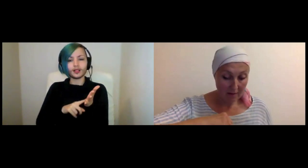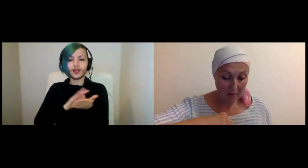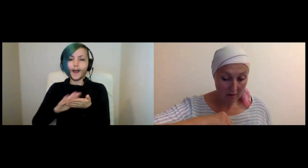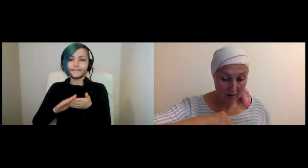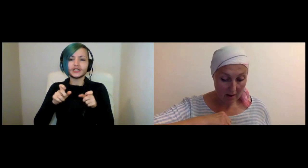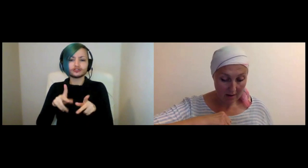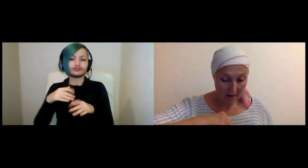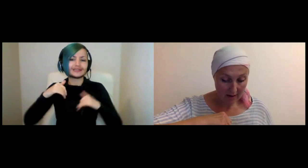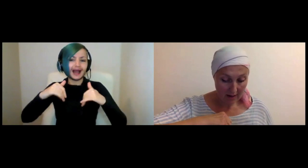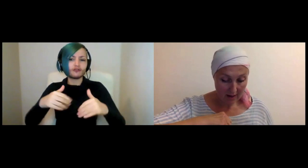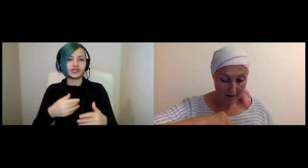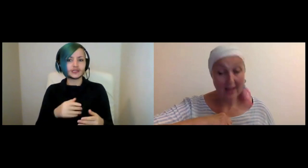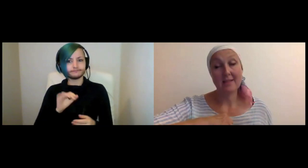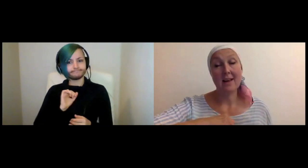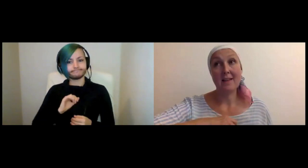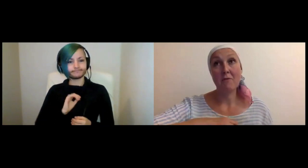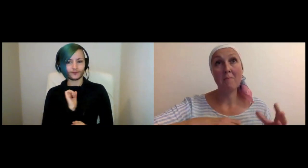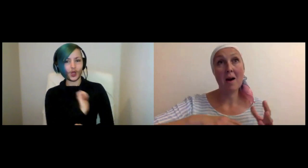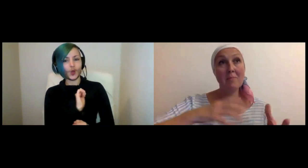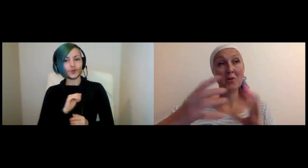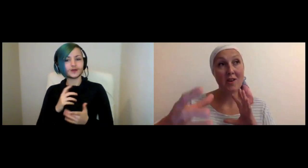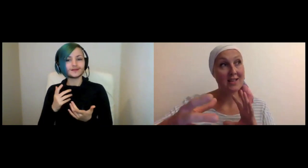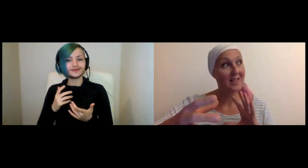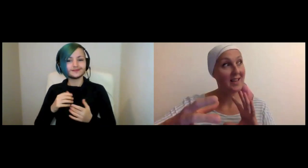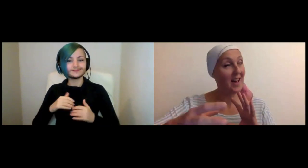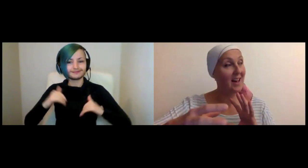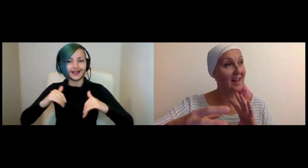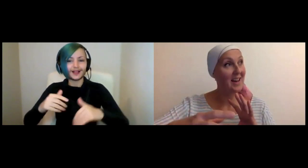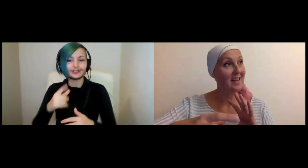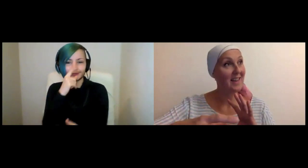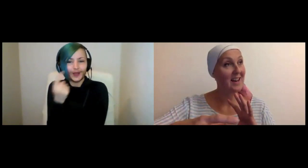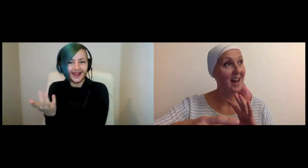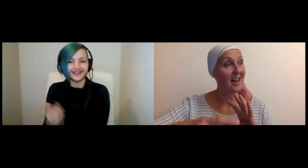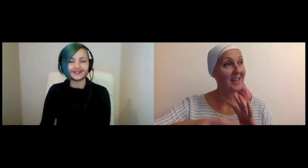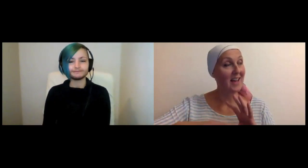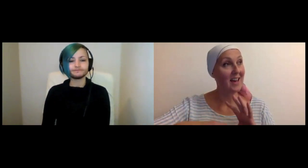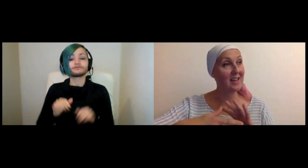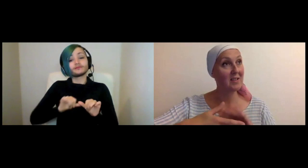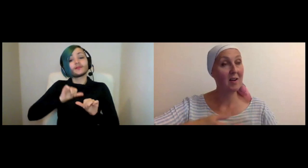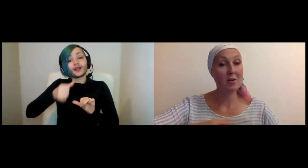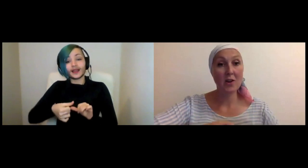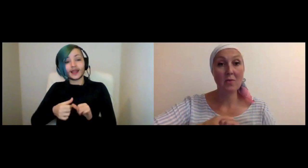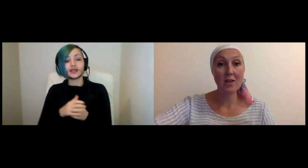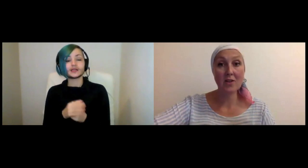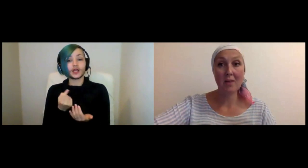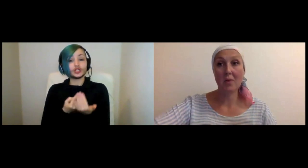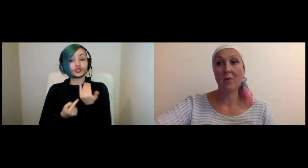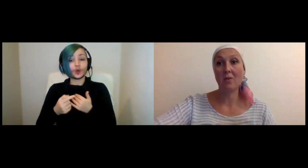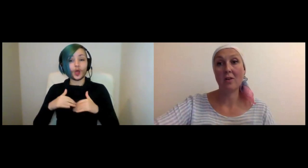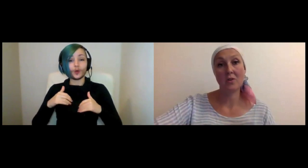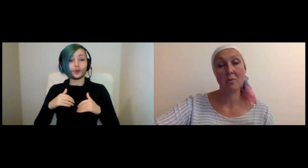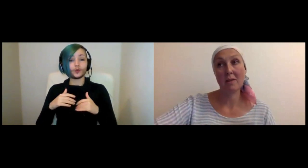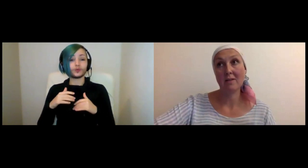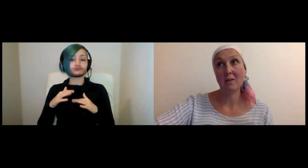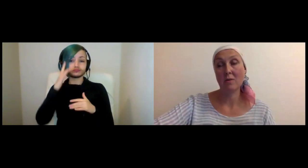I think yes, and then from Humber Street, Naina then had a solo show this year. It got